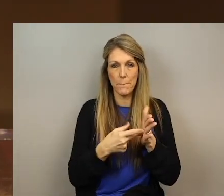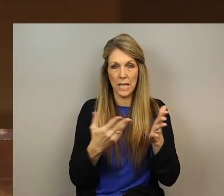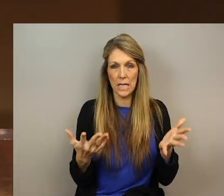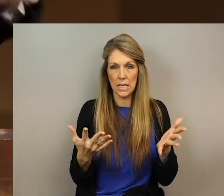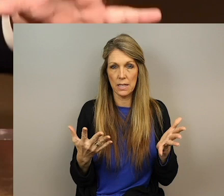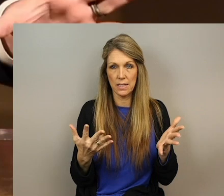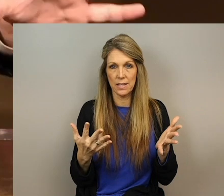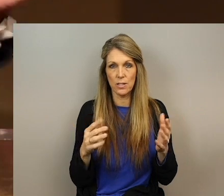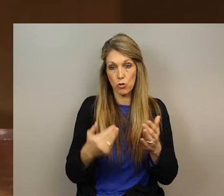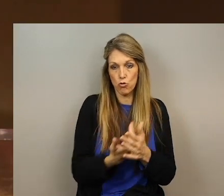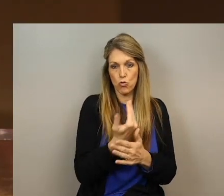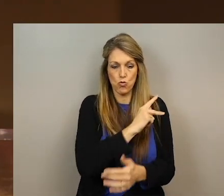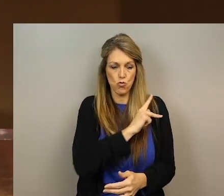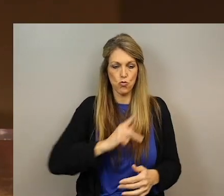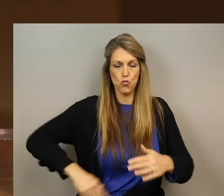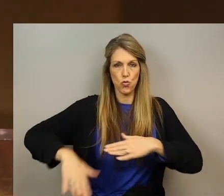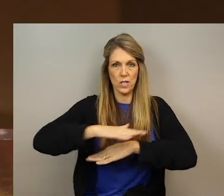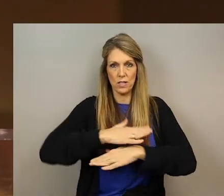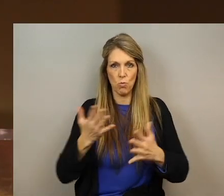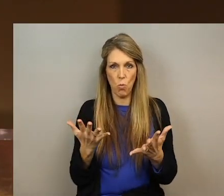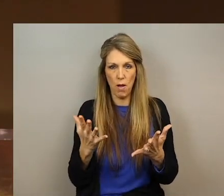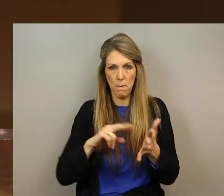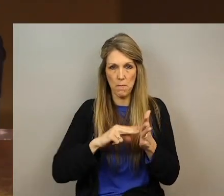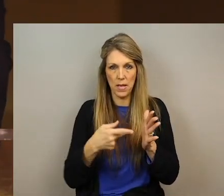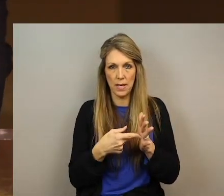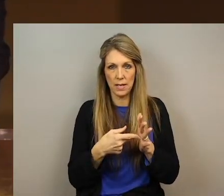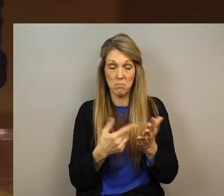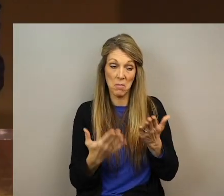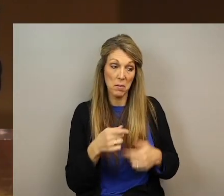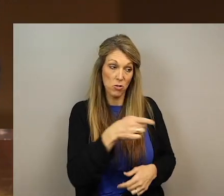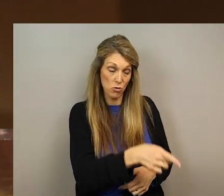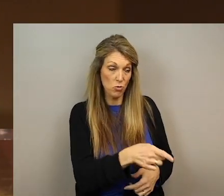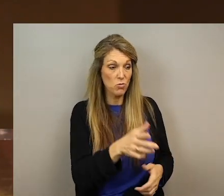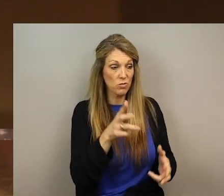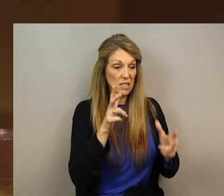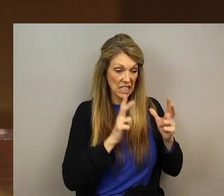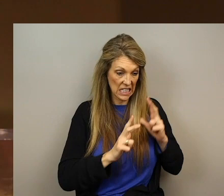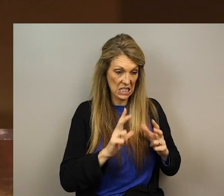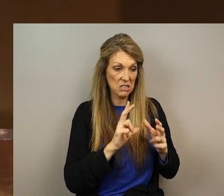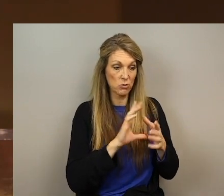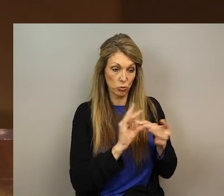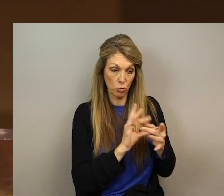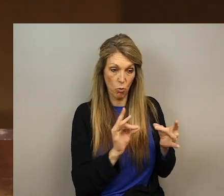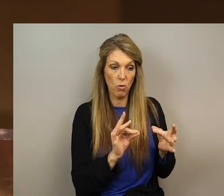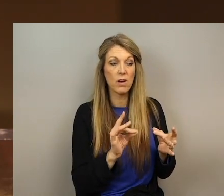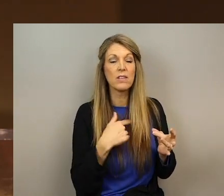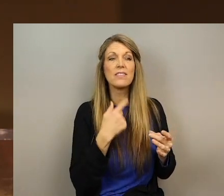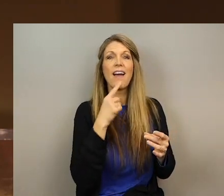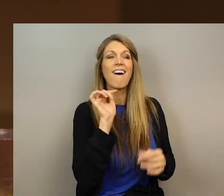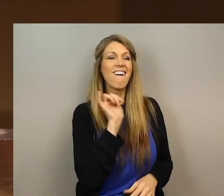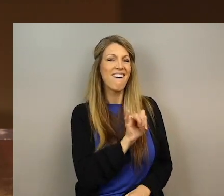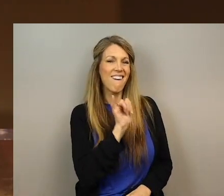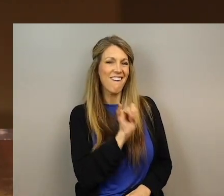them about this new kingdom. And here's what he says. He says, some of you are going to hear this parable, and you're going to say, oh,